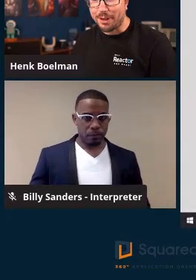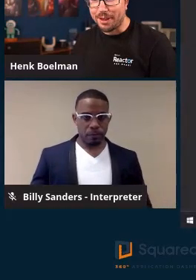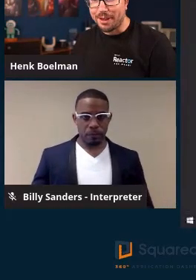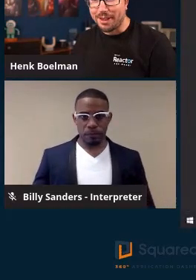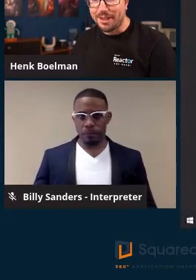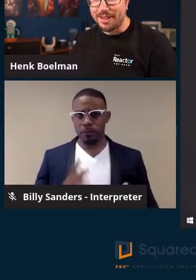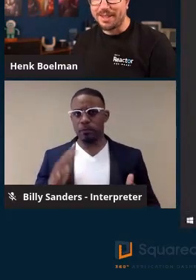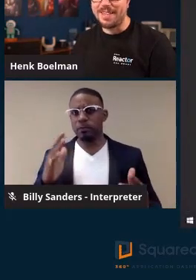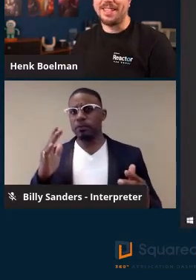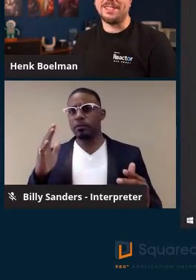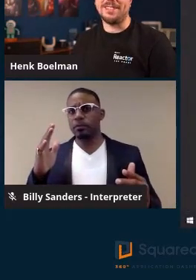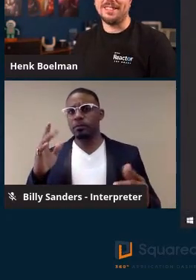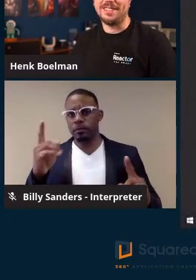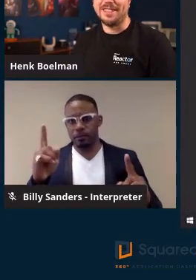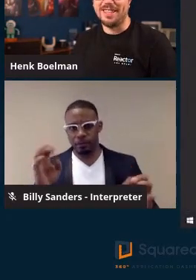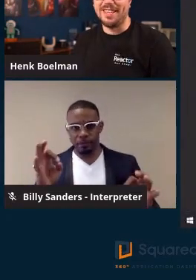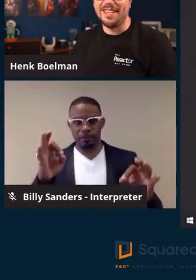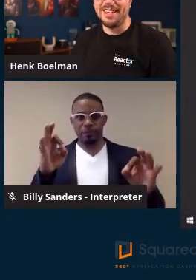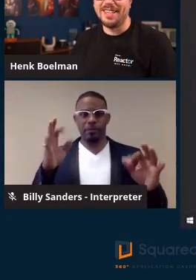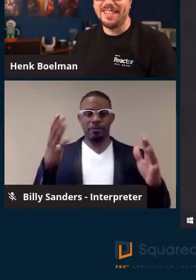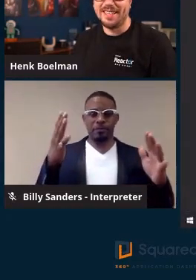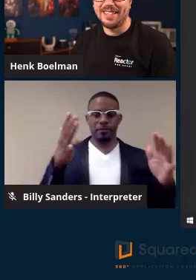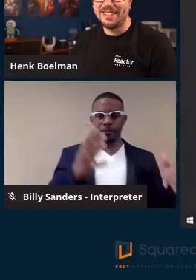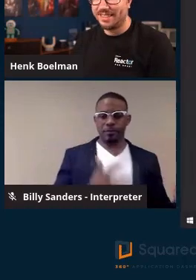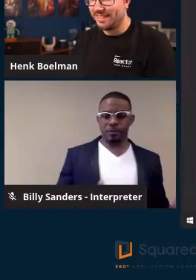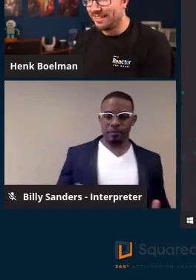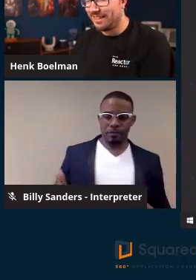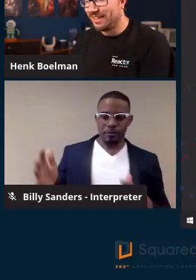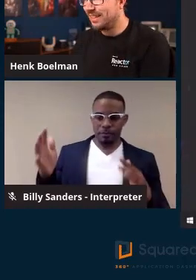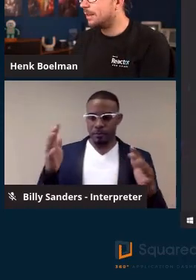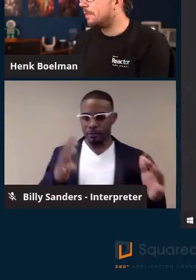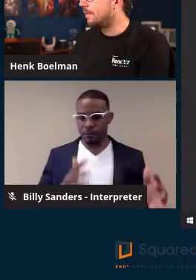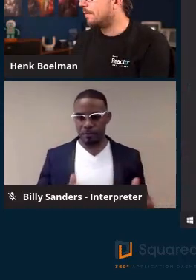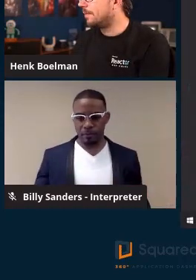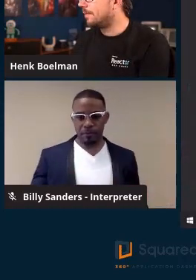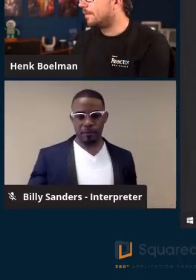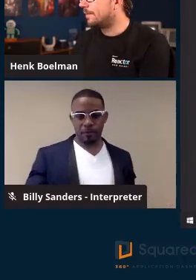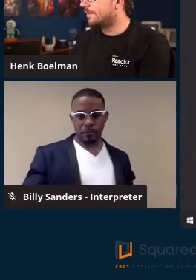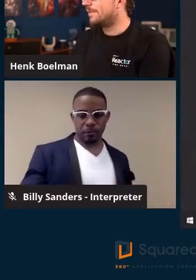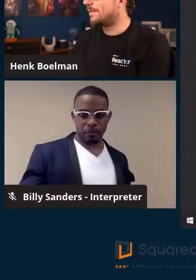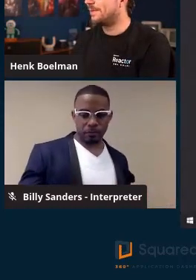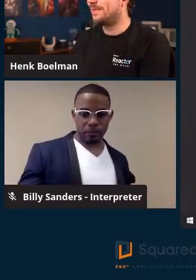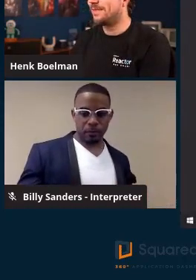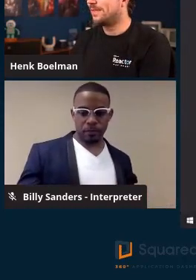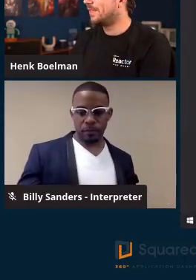Oh. Yes. Woo! Paula, congratulations.